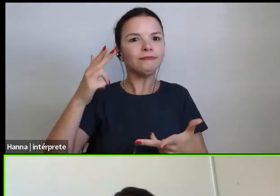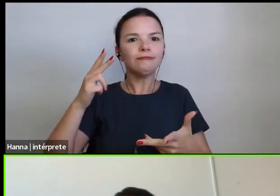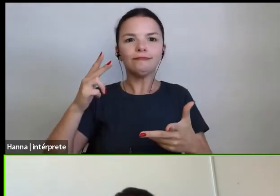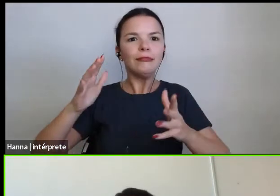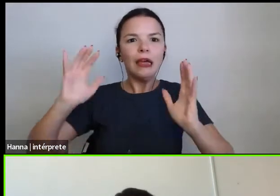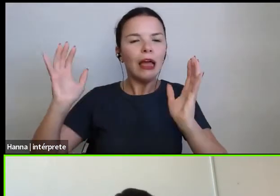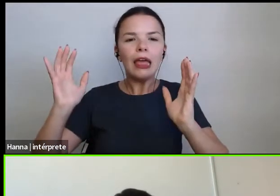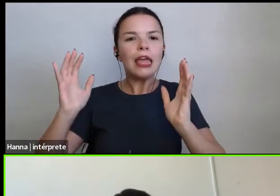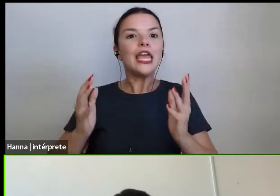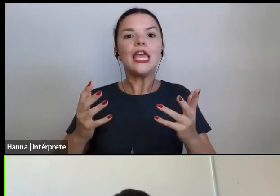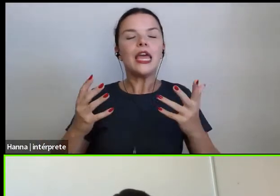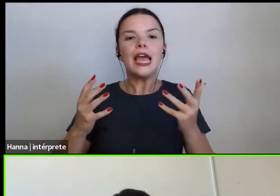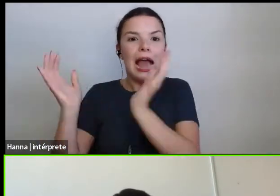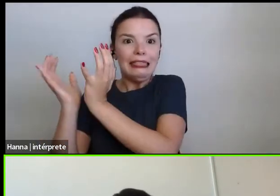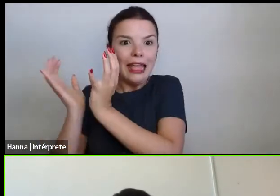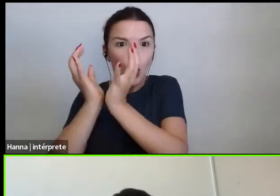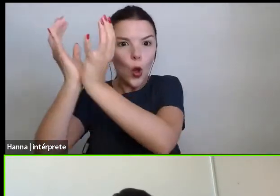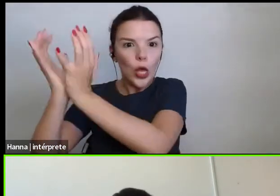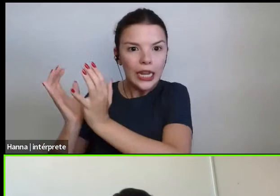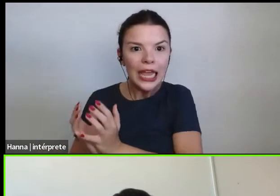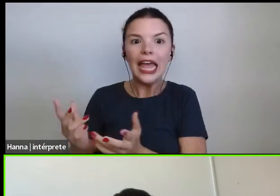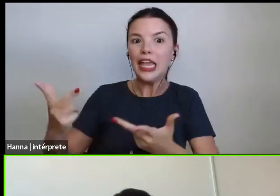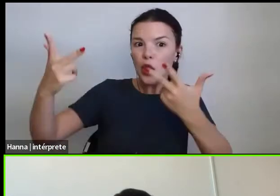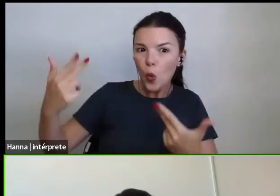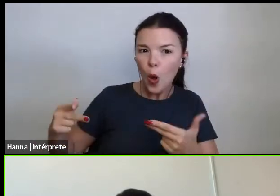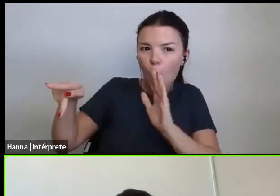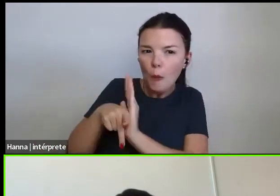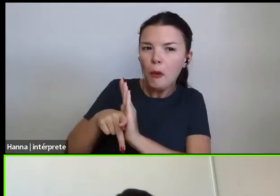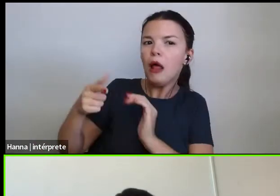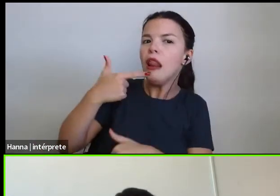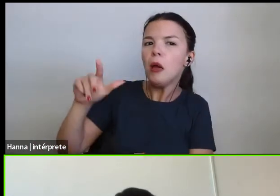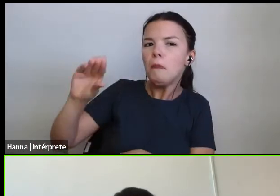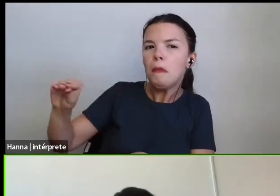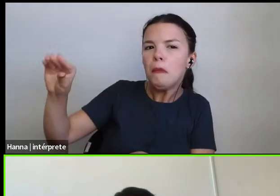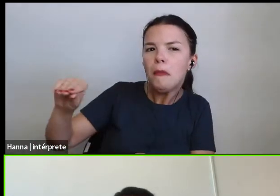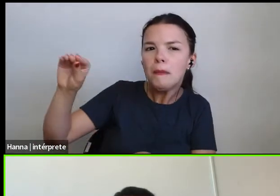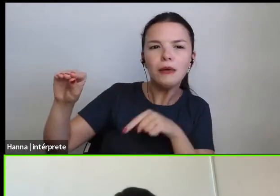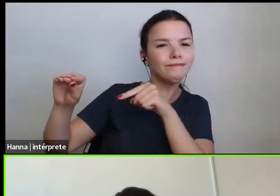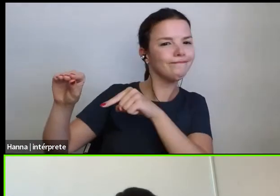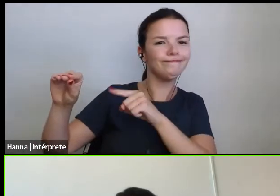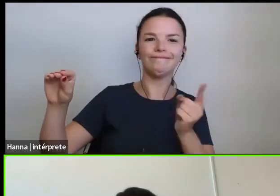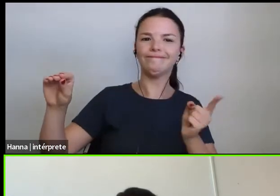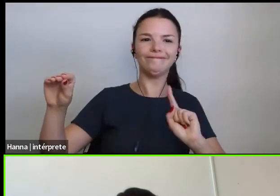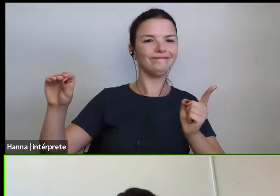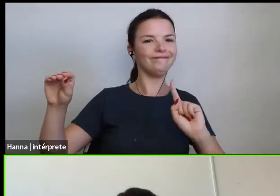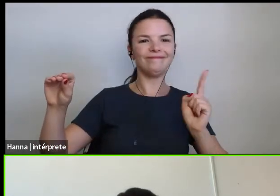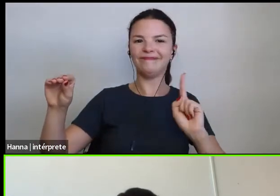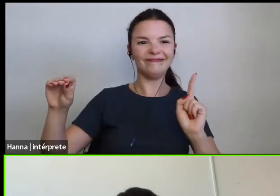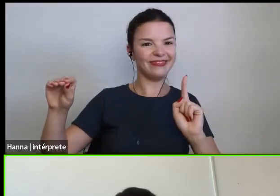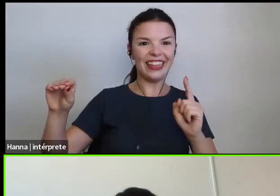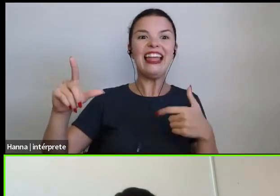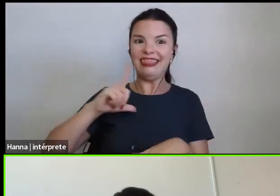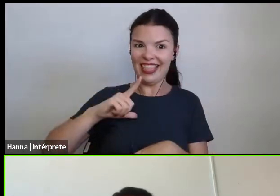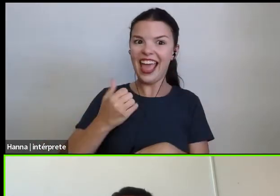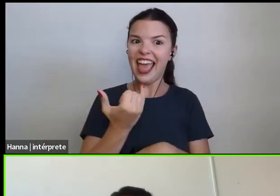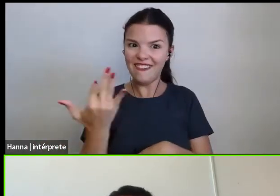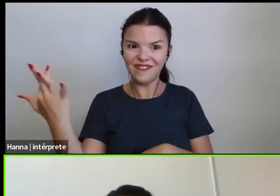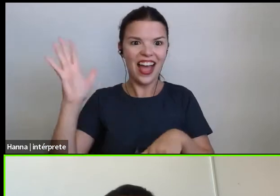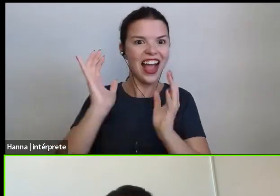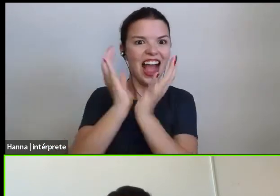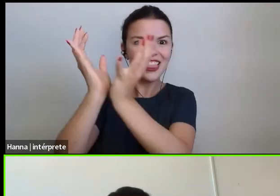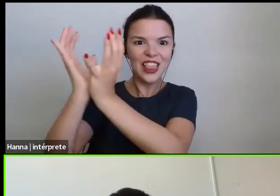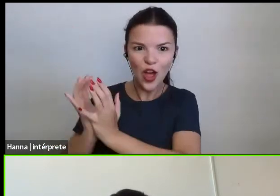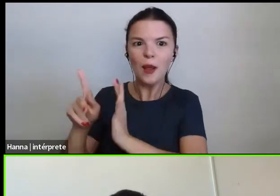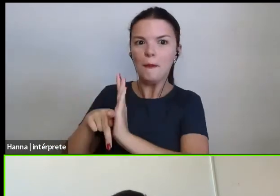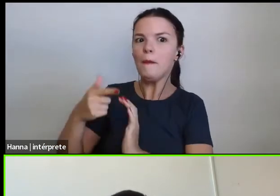following exactly the patterns that have been documented in the literature. So signers are very